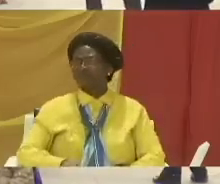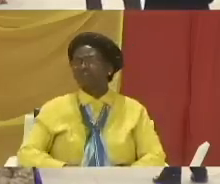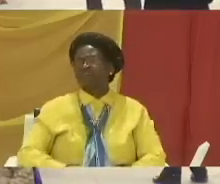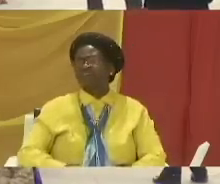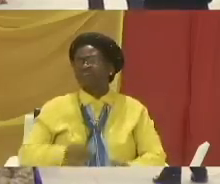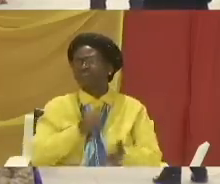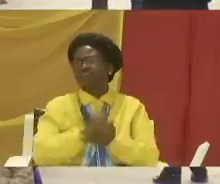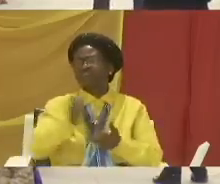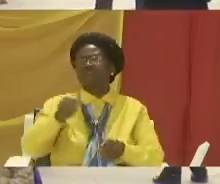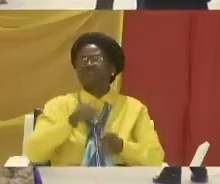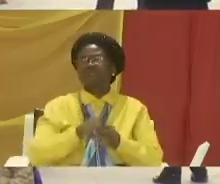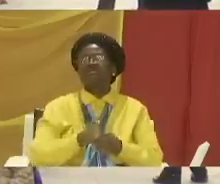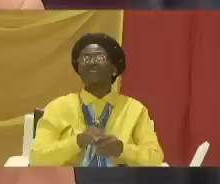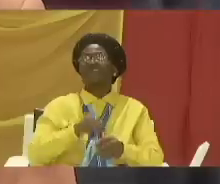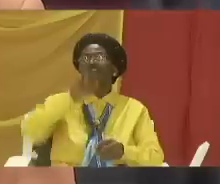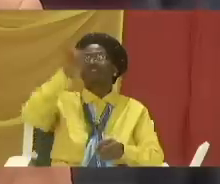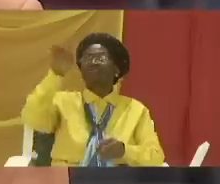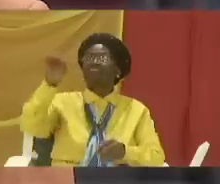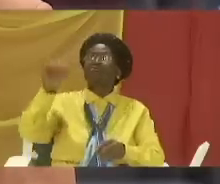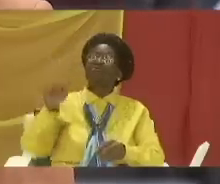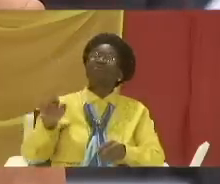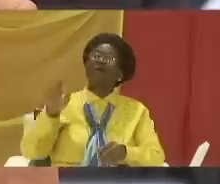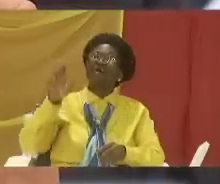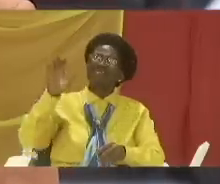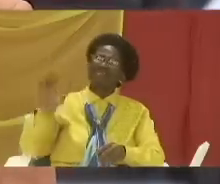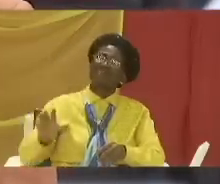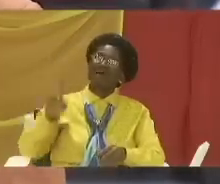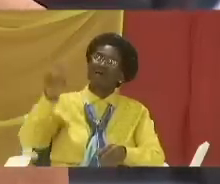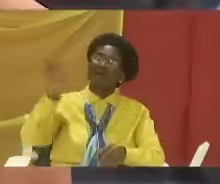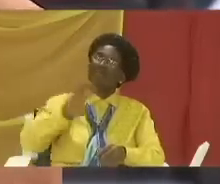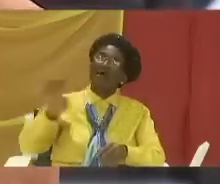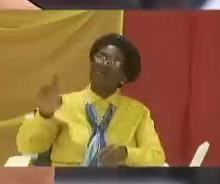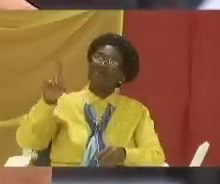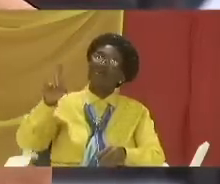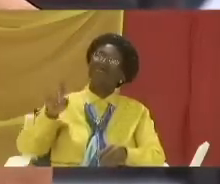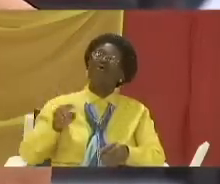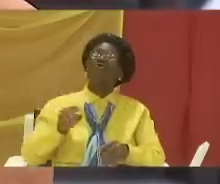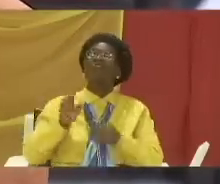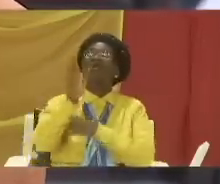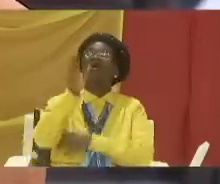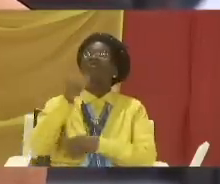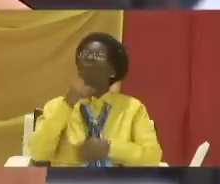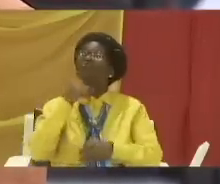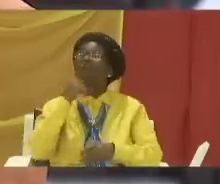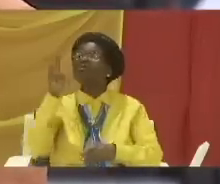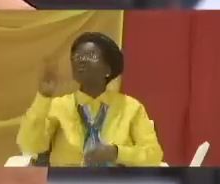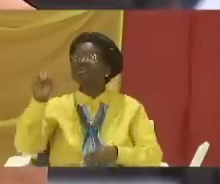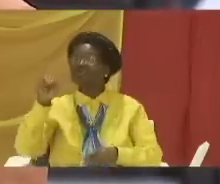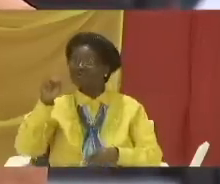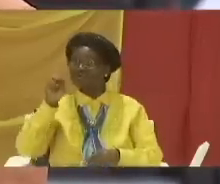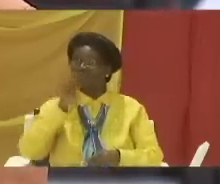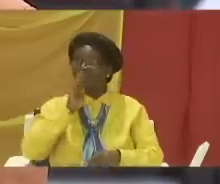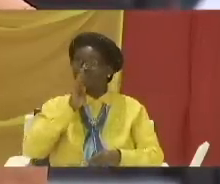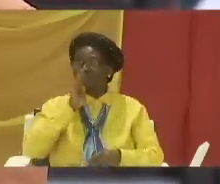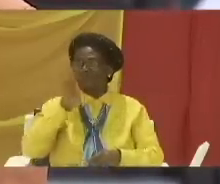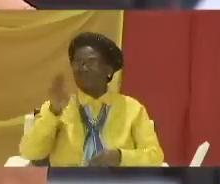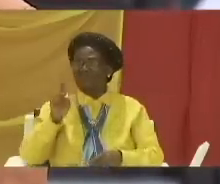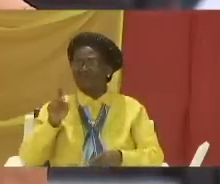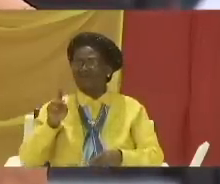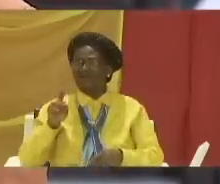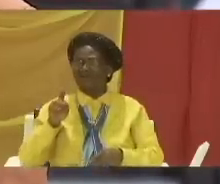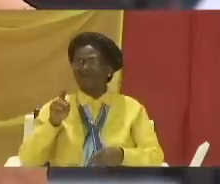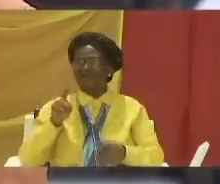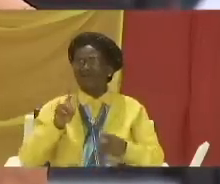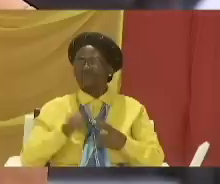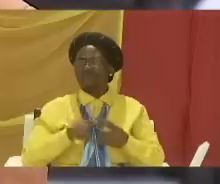In Joshua chapter 1, from verse 1 to 8, God told Joshua, referring to this covenant in Deuteronomy